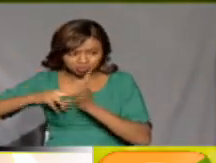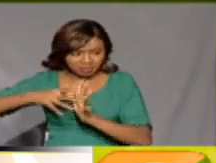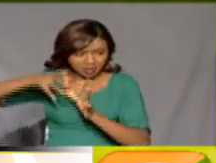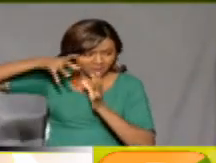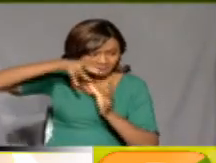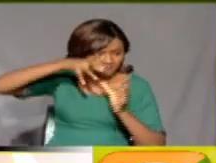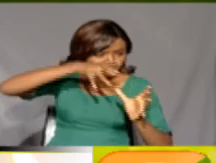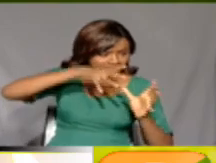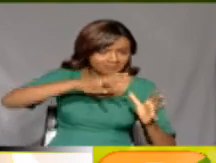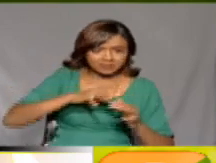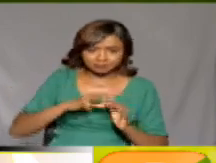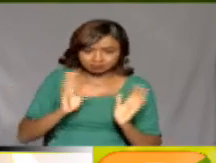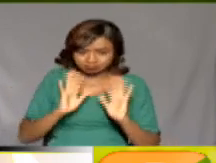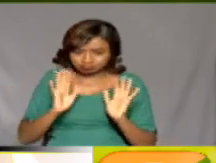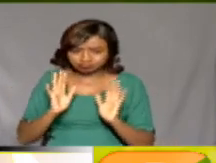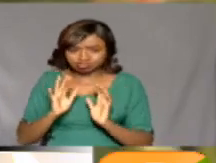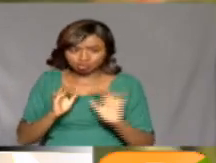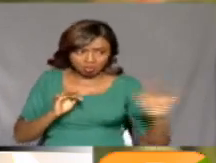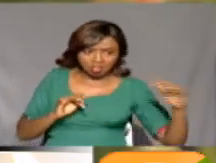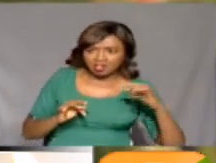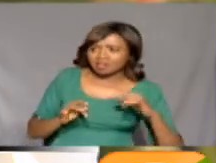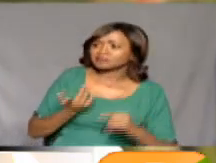thereabout. So